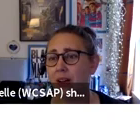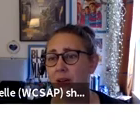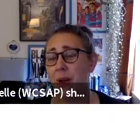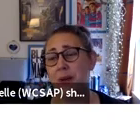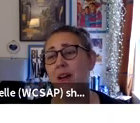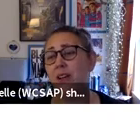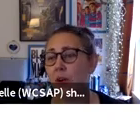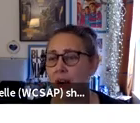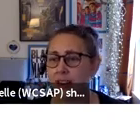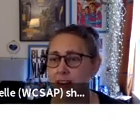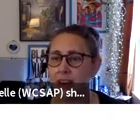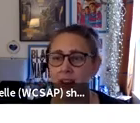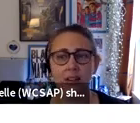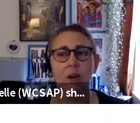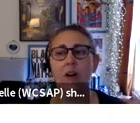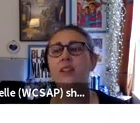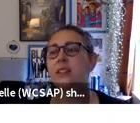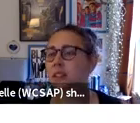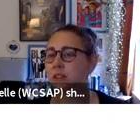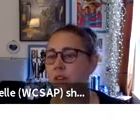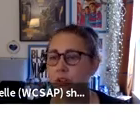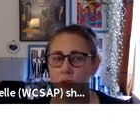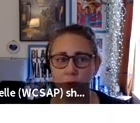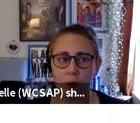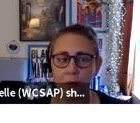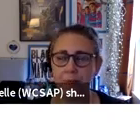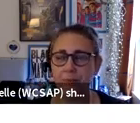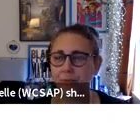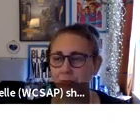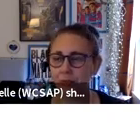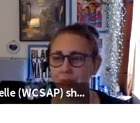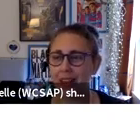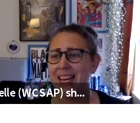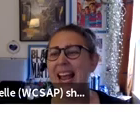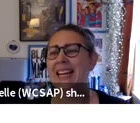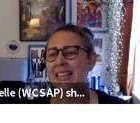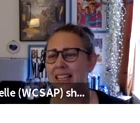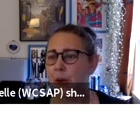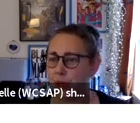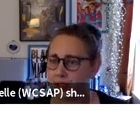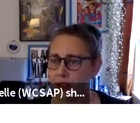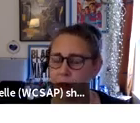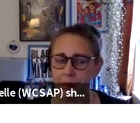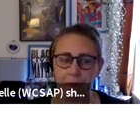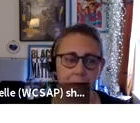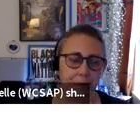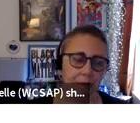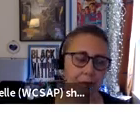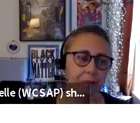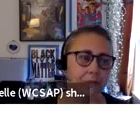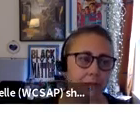trauma or might be having a crisis. And so all these skills are useful in anything that we do.